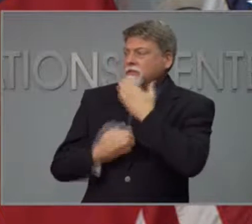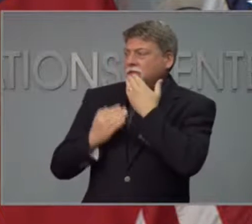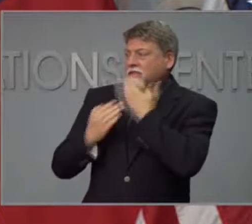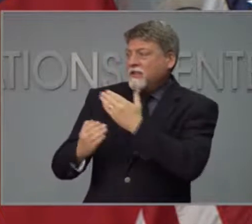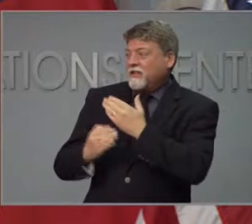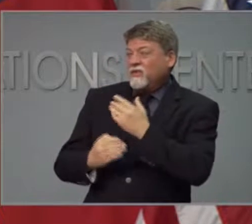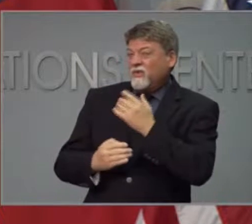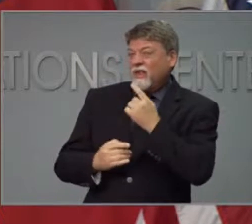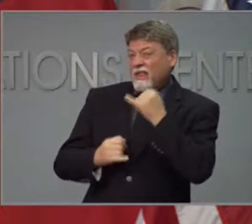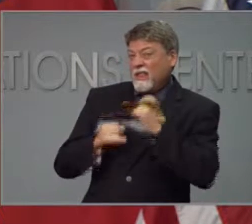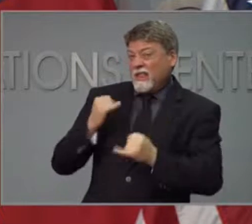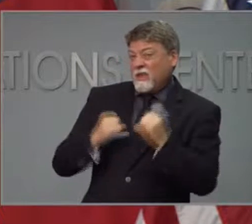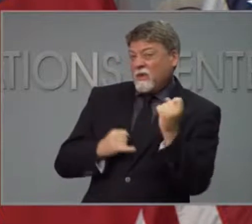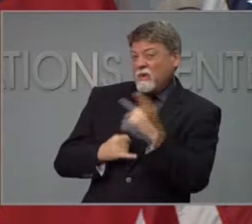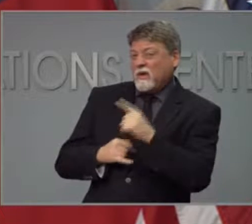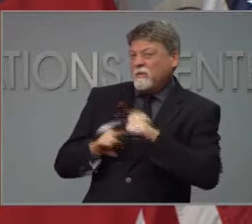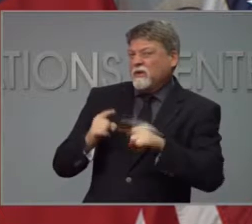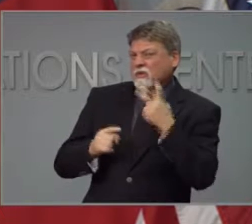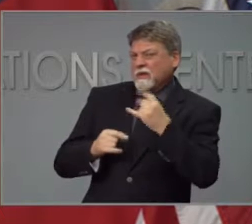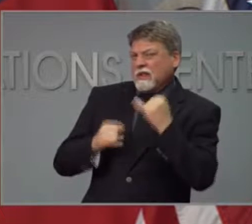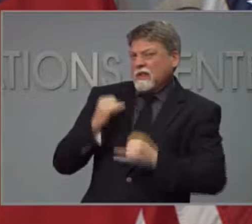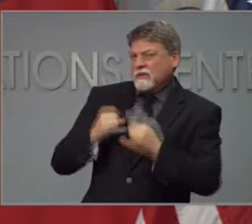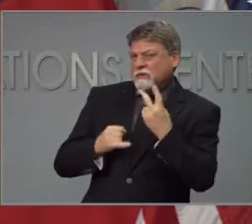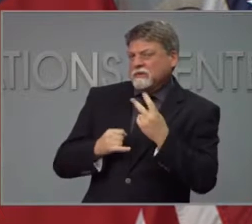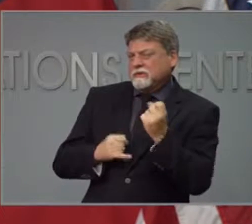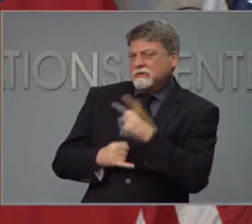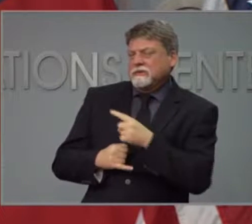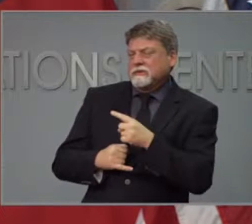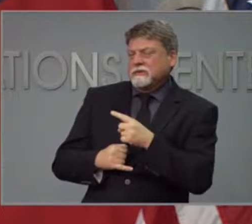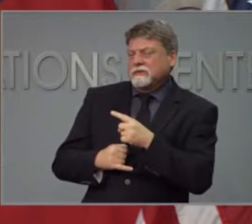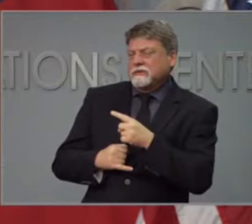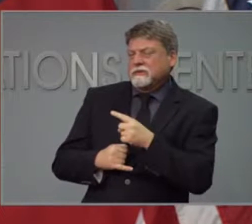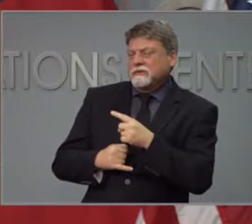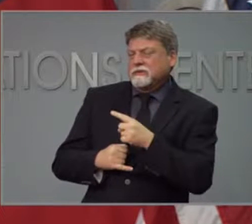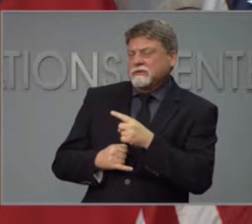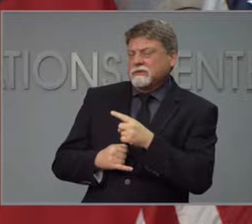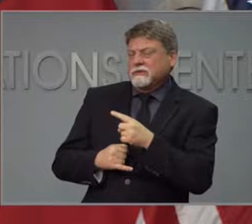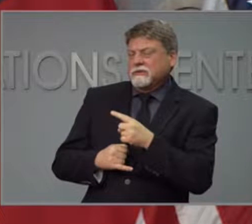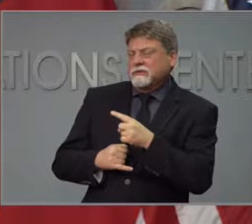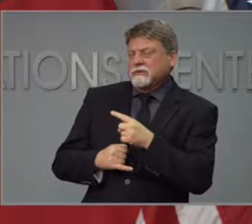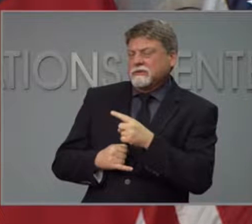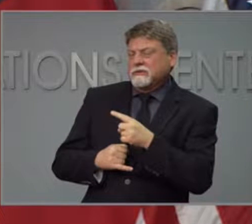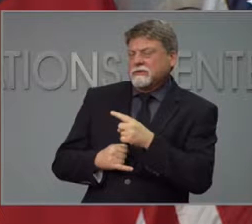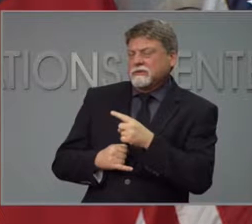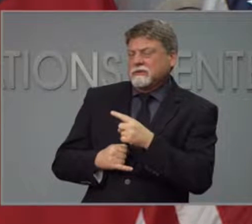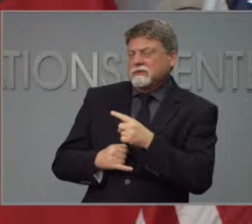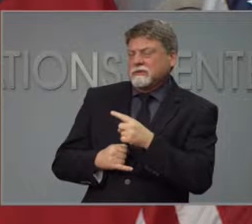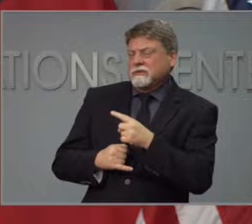two. One is, can you walk us a little bit through what voters will be asked